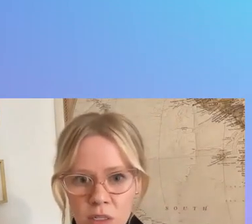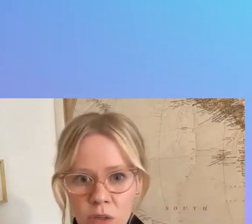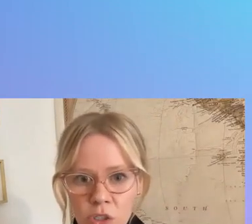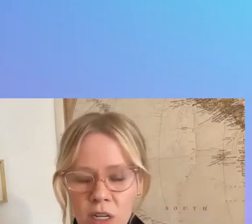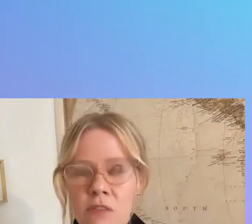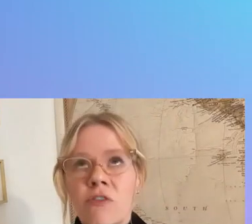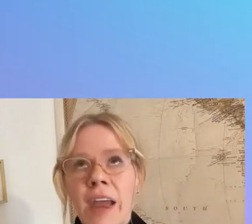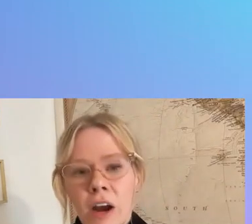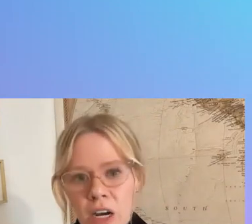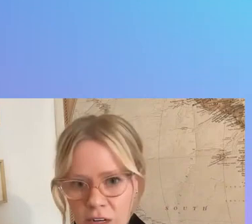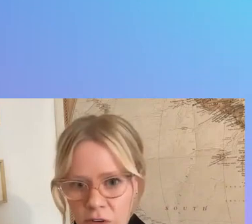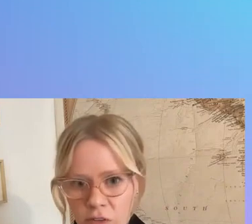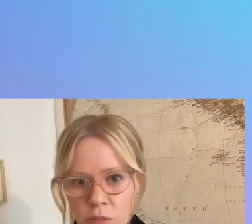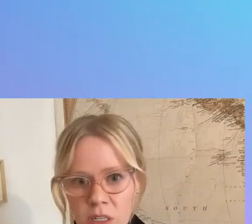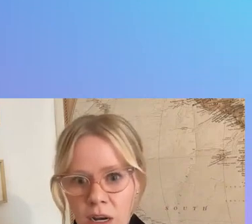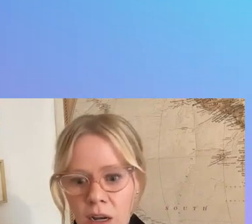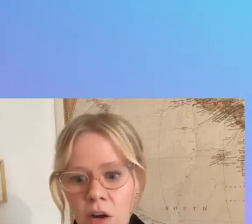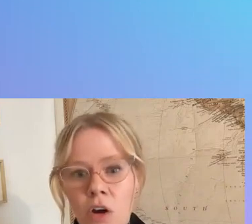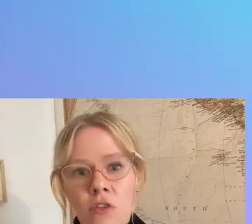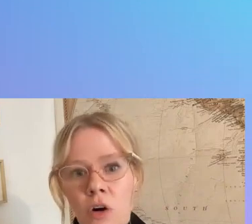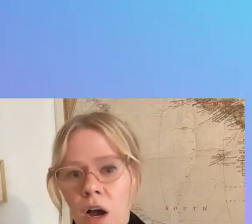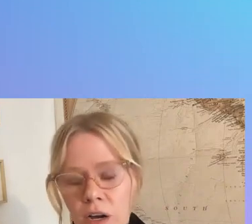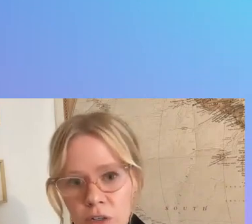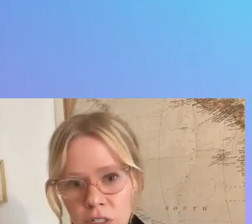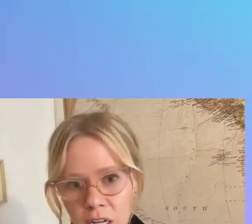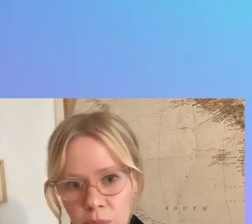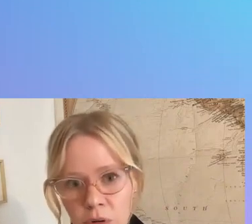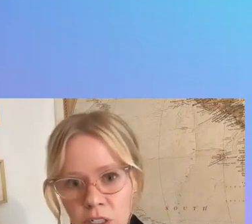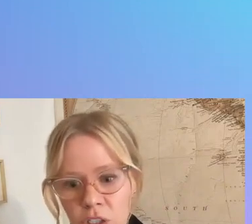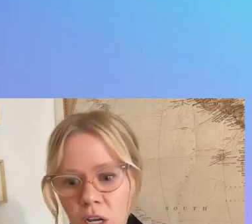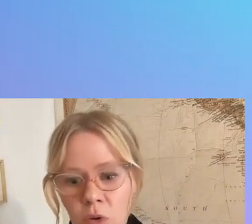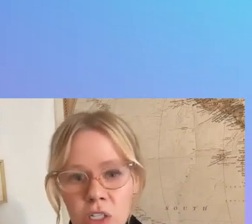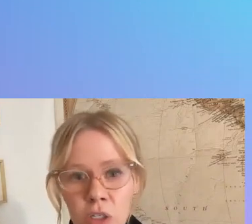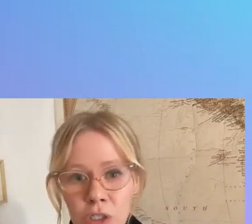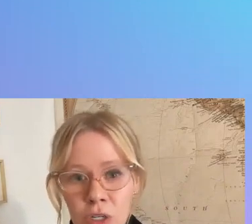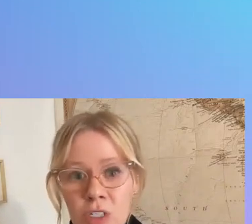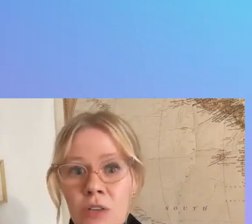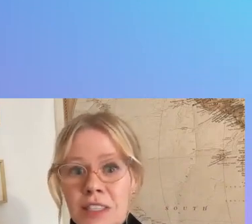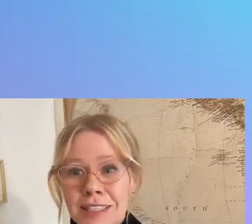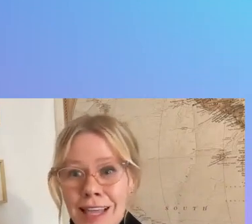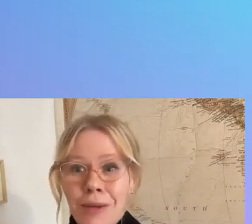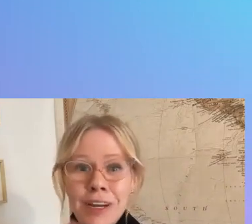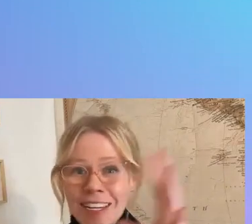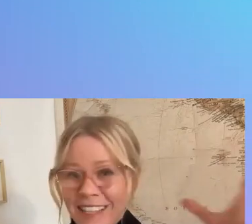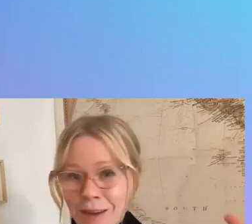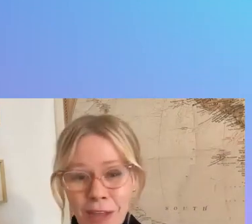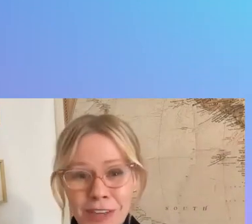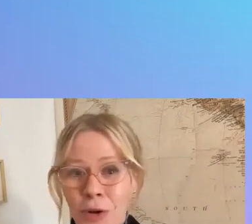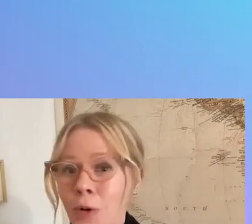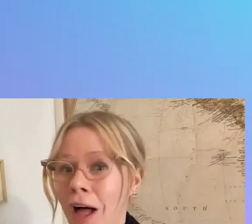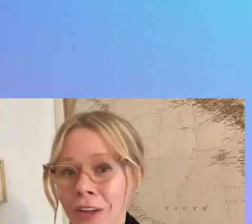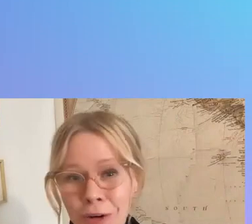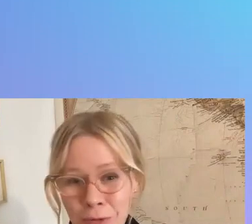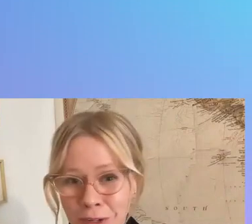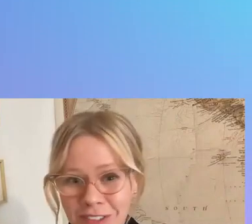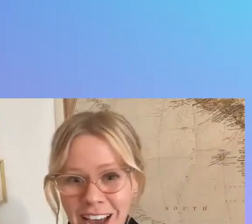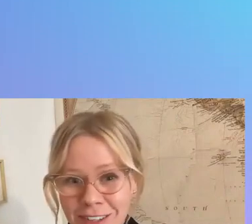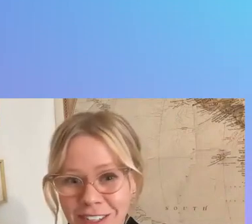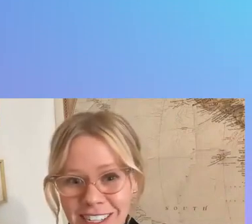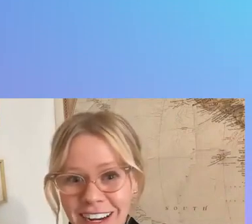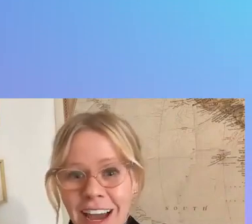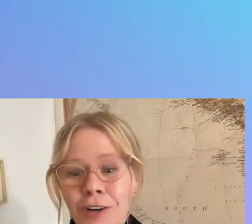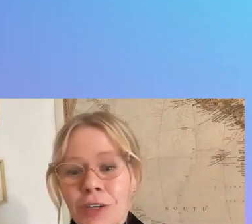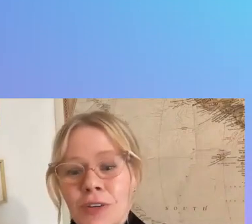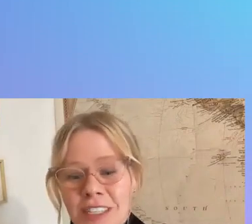inch resolution is very different from designing for 100 dots per inch resolution. So then we need to think about this whole other world of